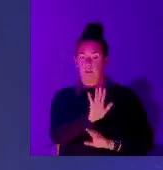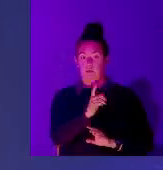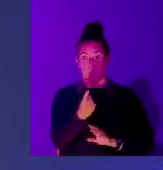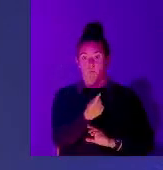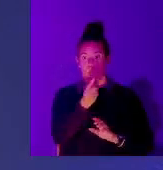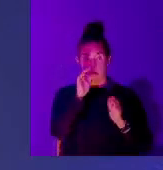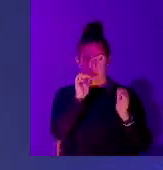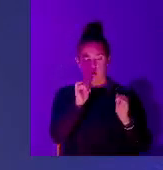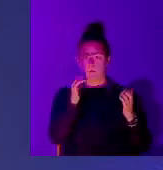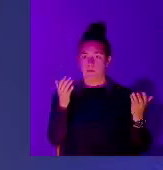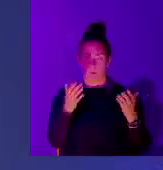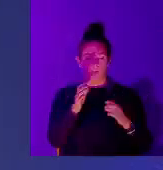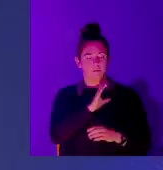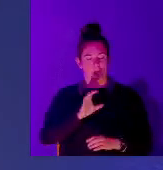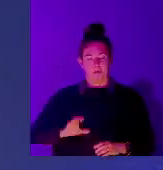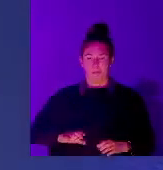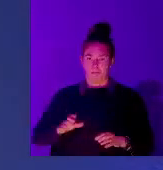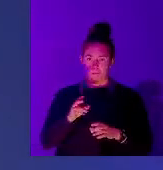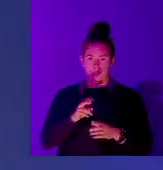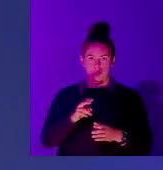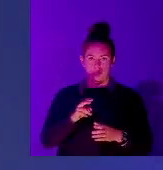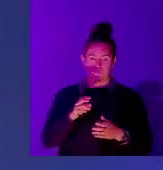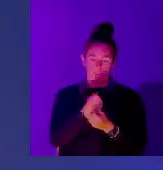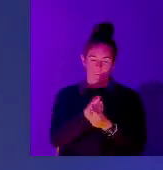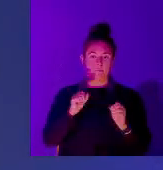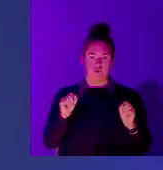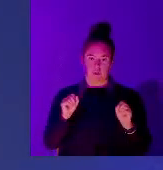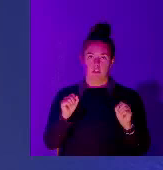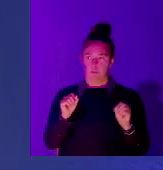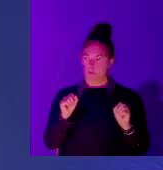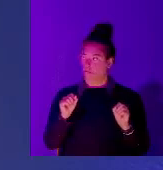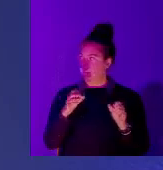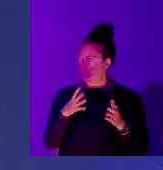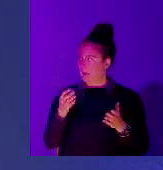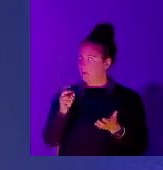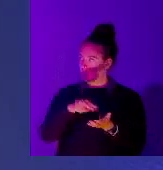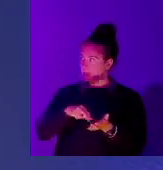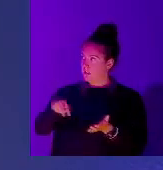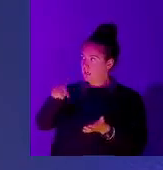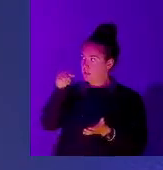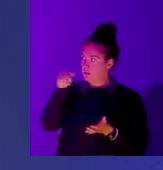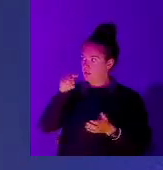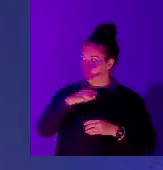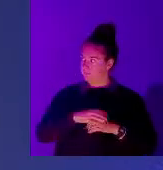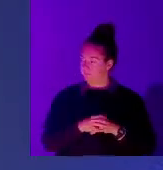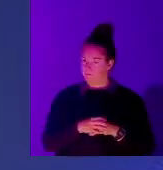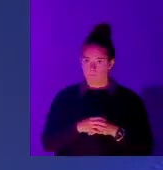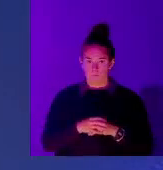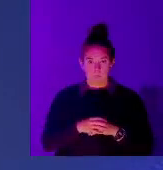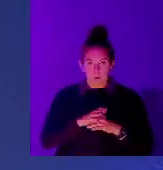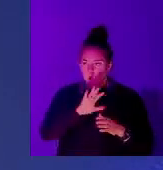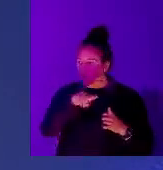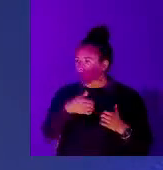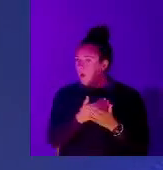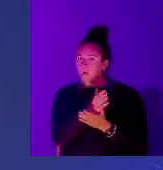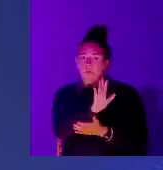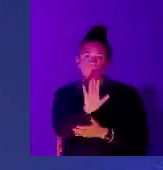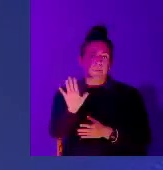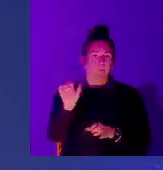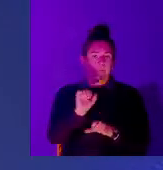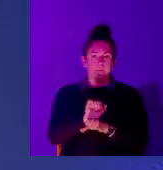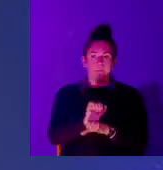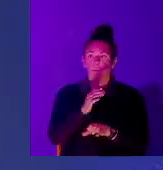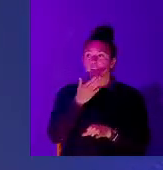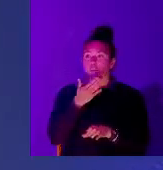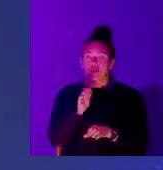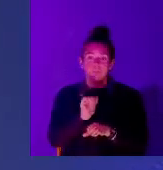resurrection to new life. All of your good works don't mount up to